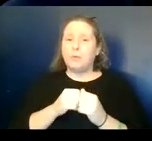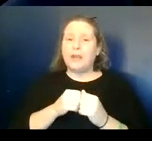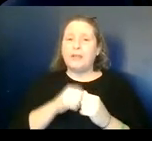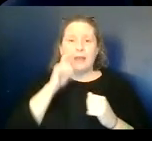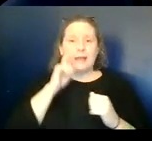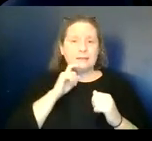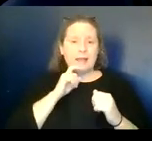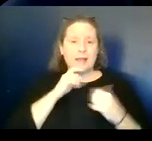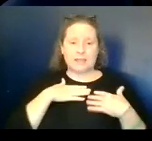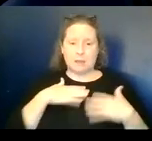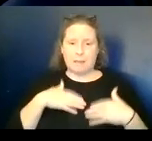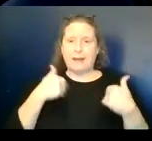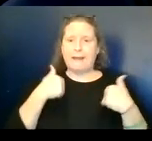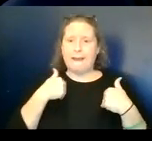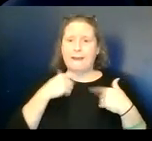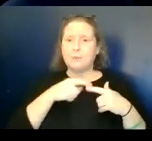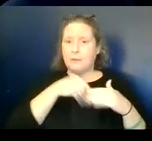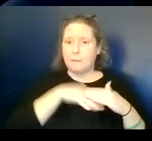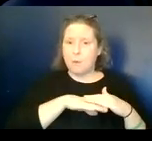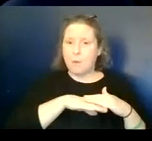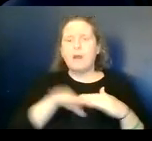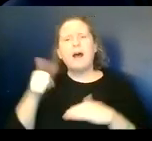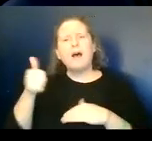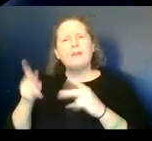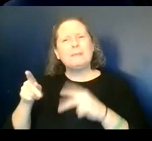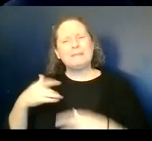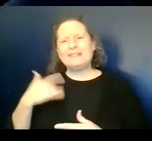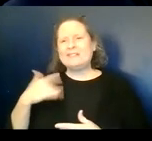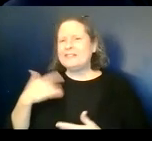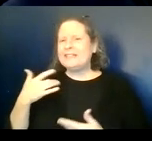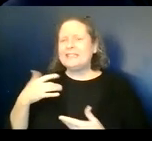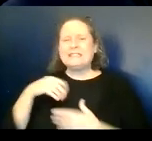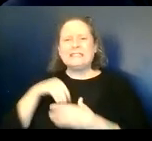Other could feel that they're more